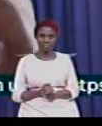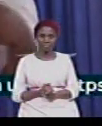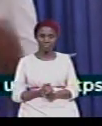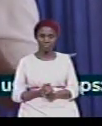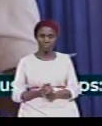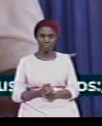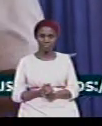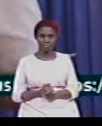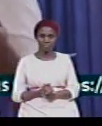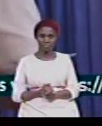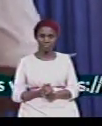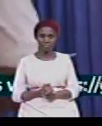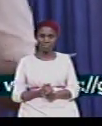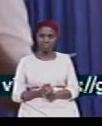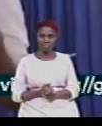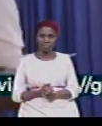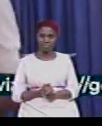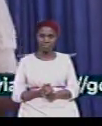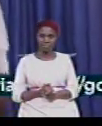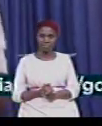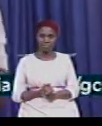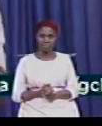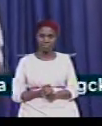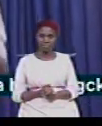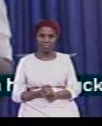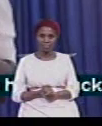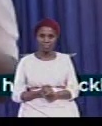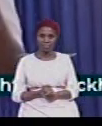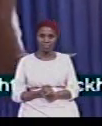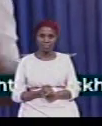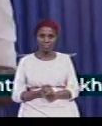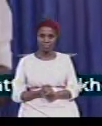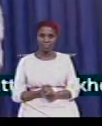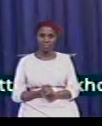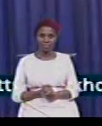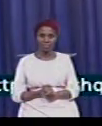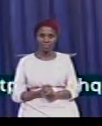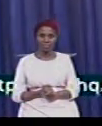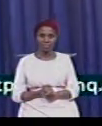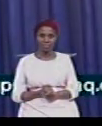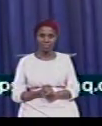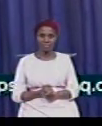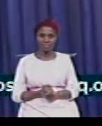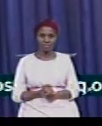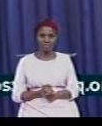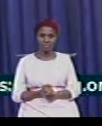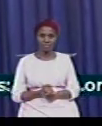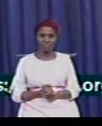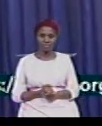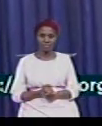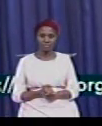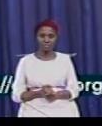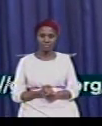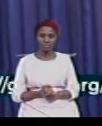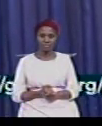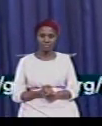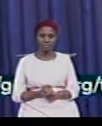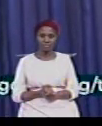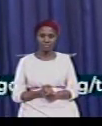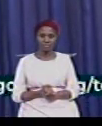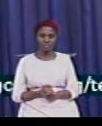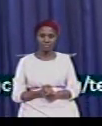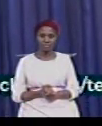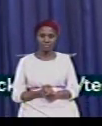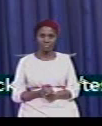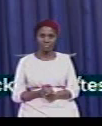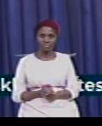Symptoms be bre ba. Me ko hospital mu ma me dra. Me minum kra still. E remain the sana e